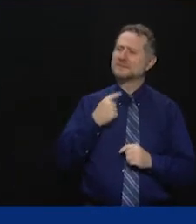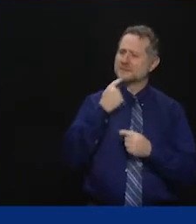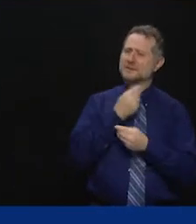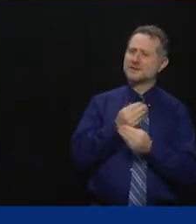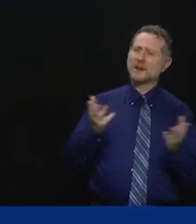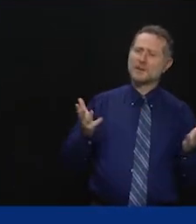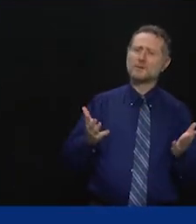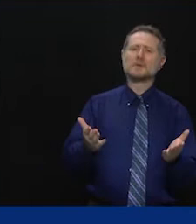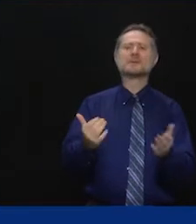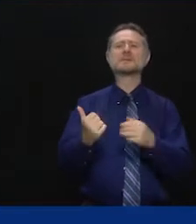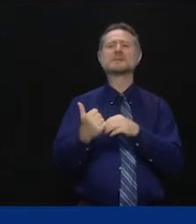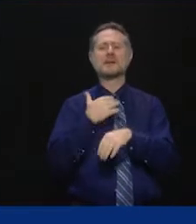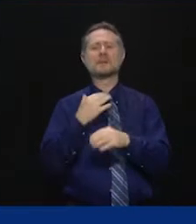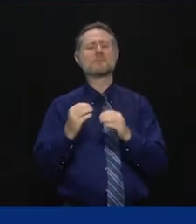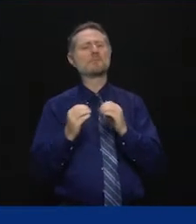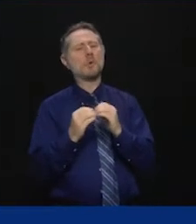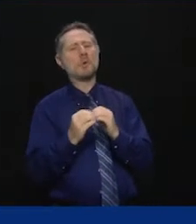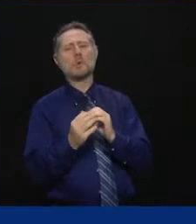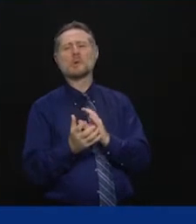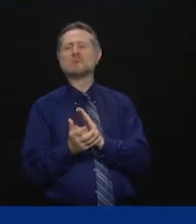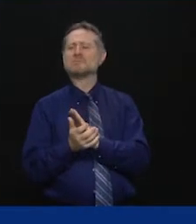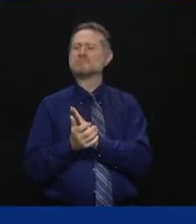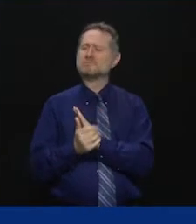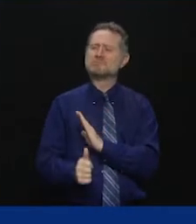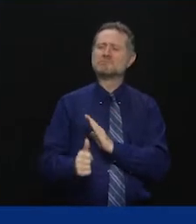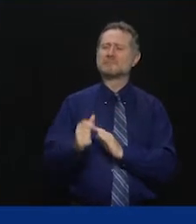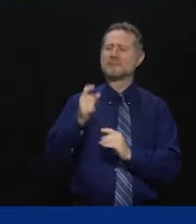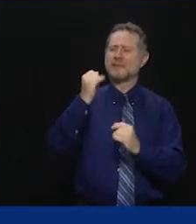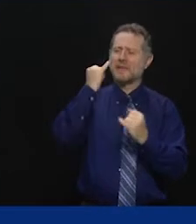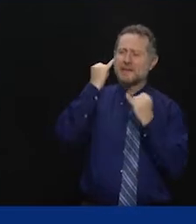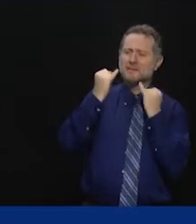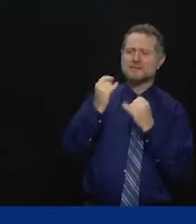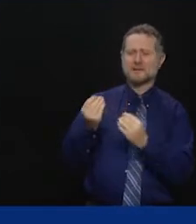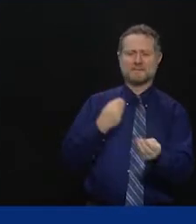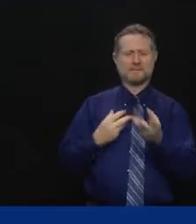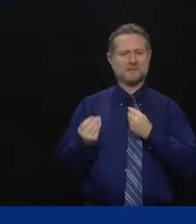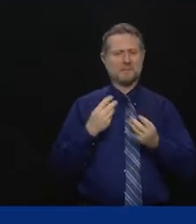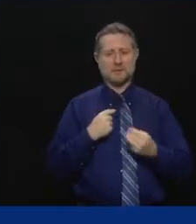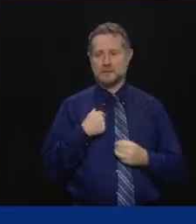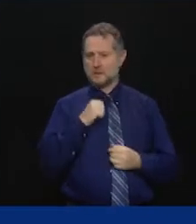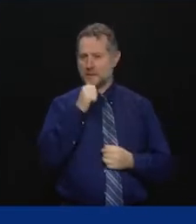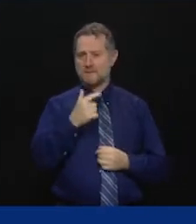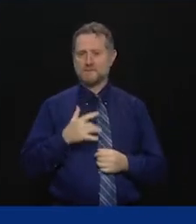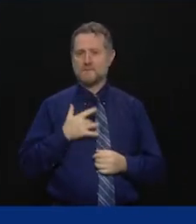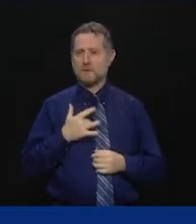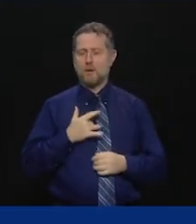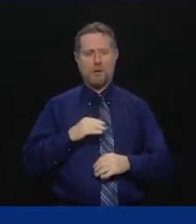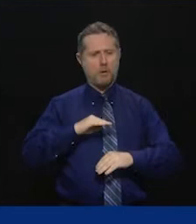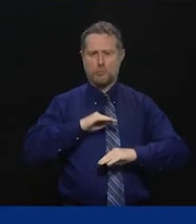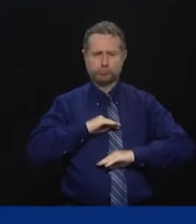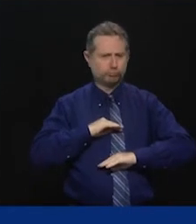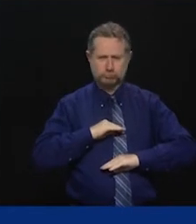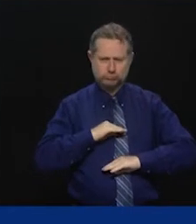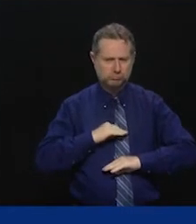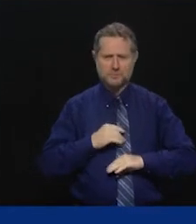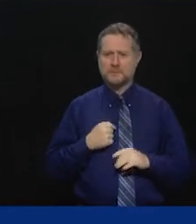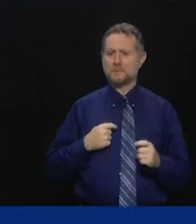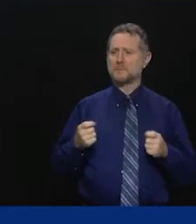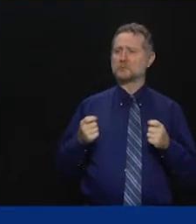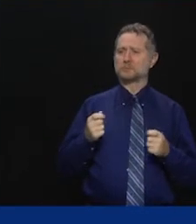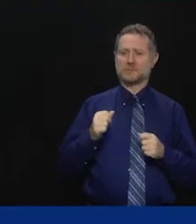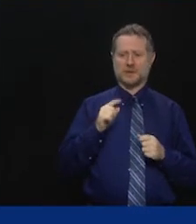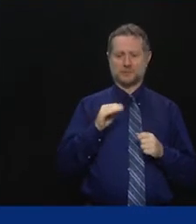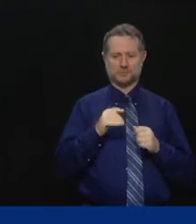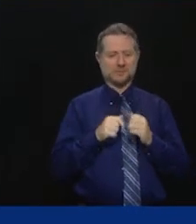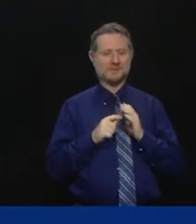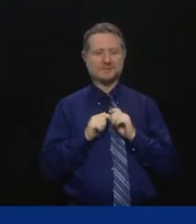send me more people, give me ideas, because I will not feel that we've had a fulfilled administration that represents this